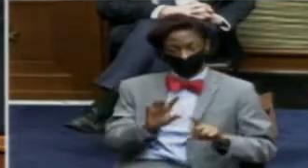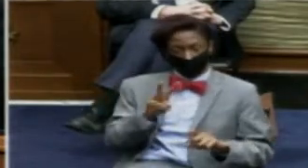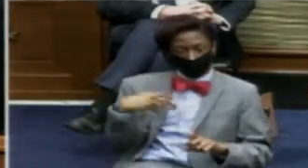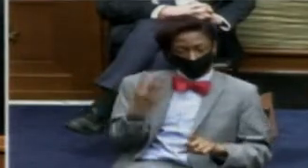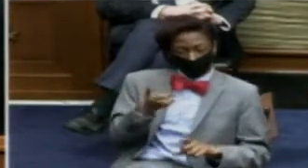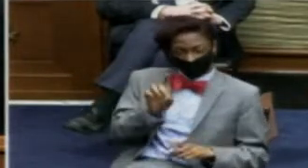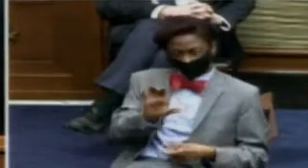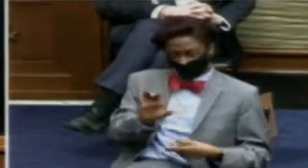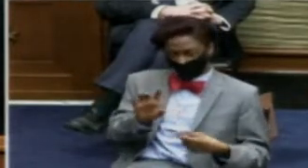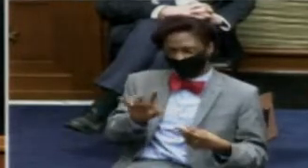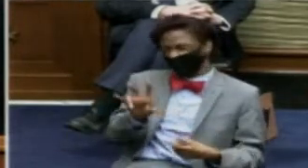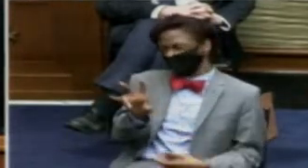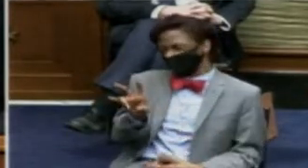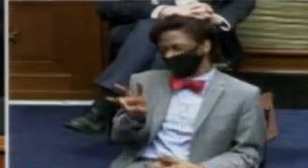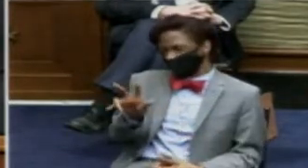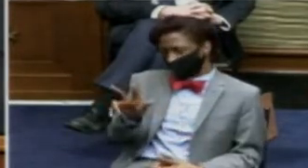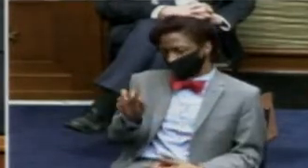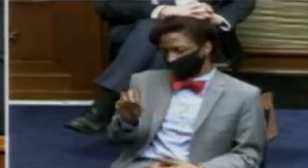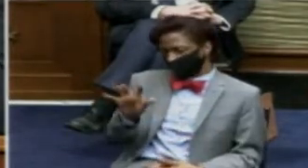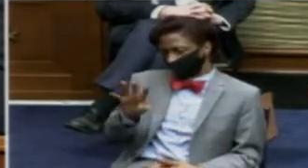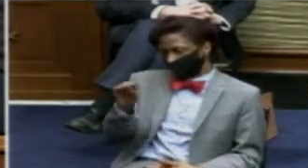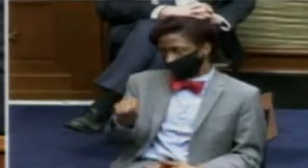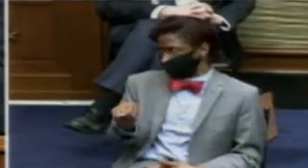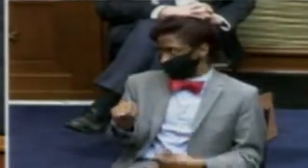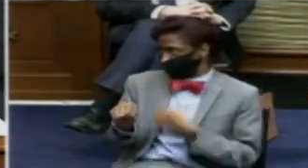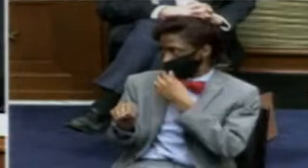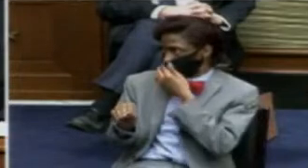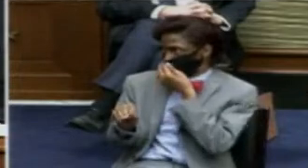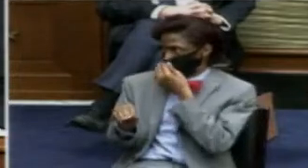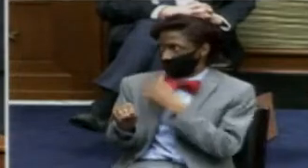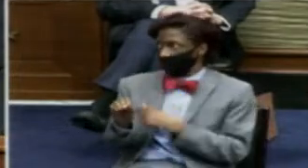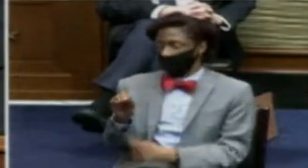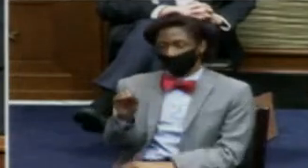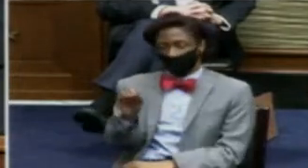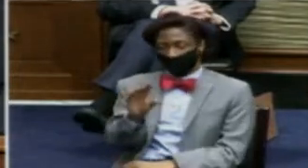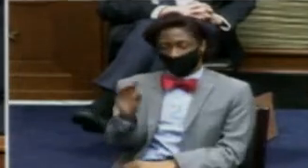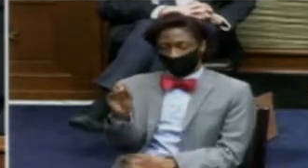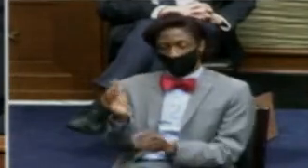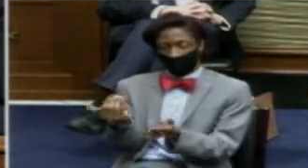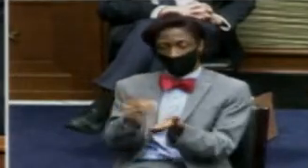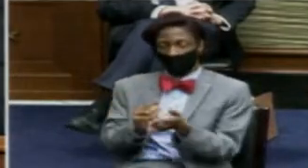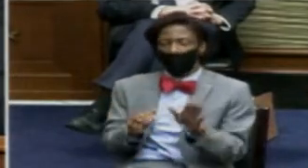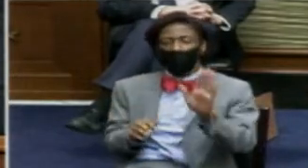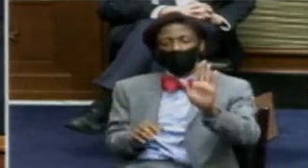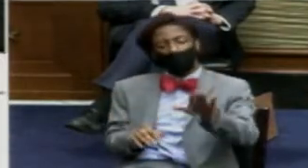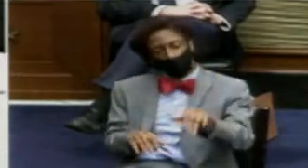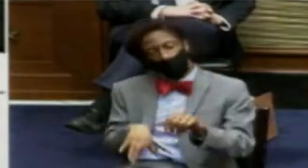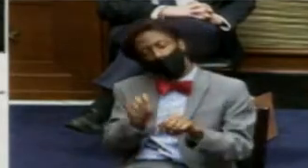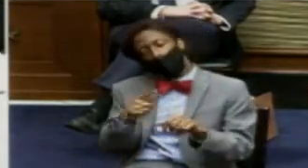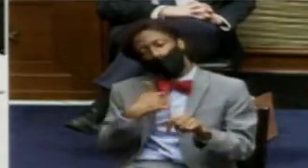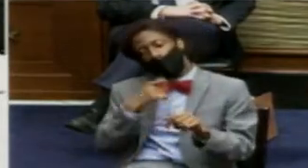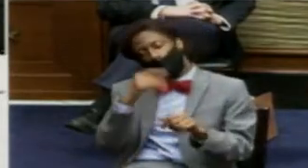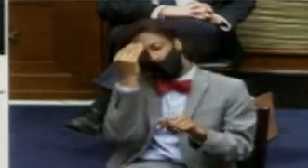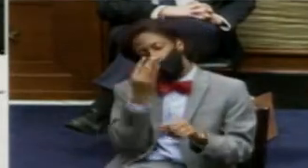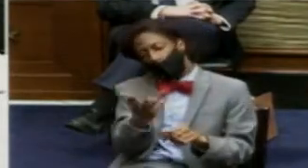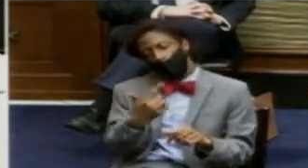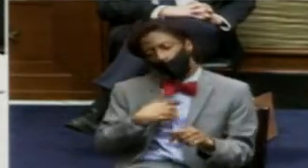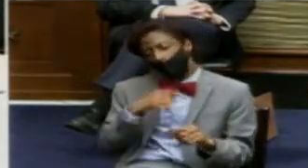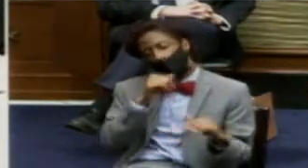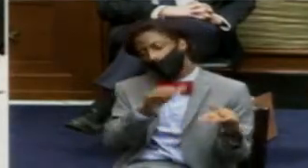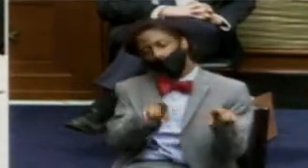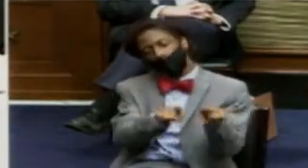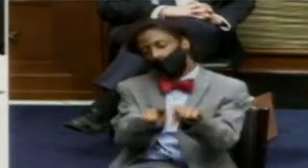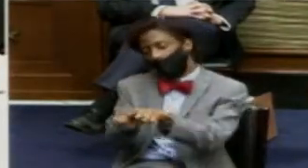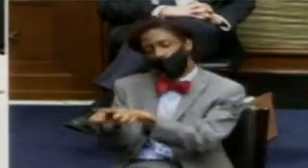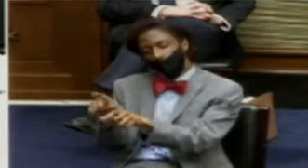But in Washington, D.C., it's 73.5%. And again, But Congressman, I have to tell you, it's not the same in each state.